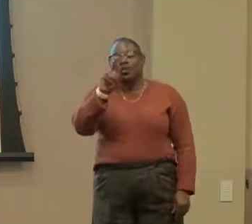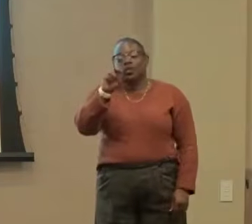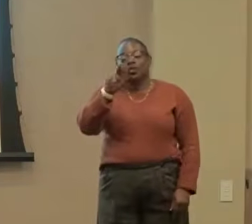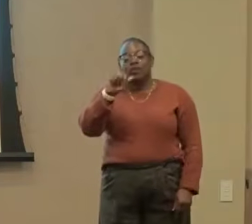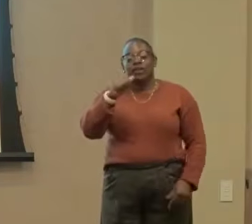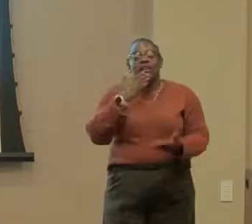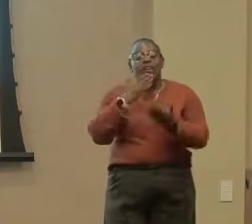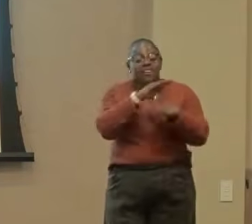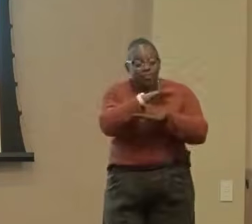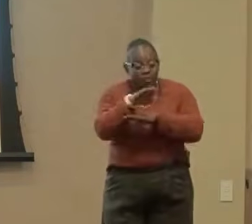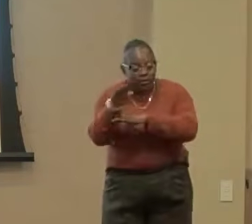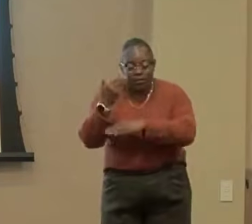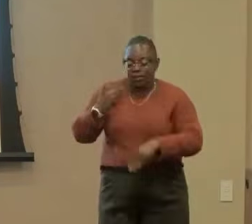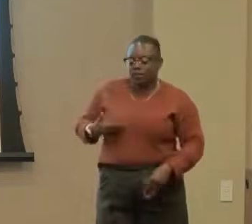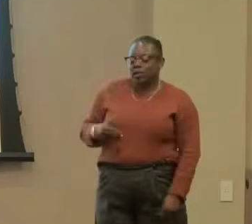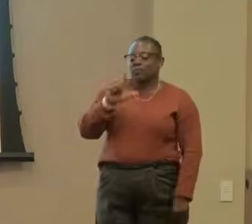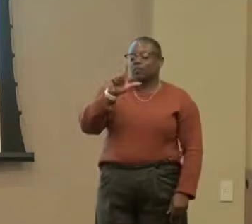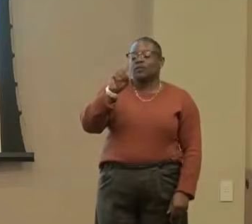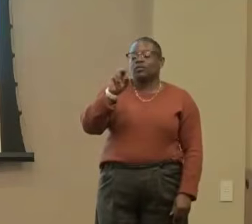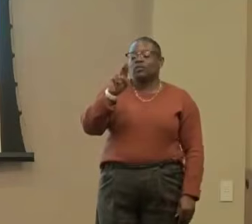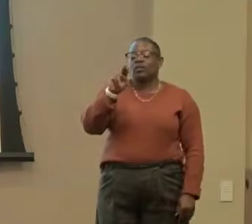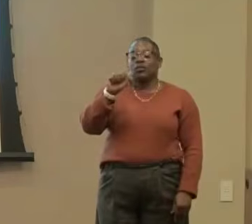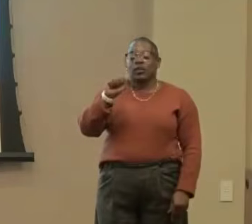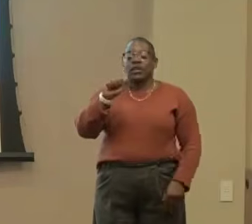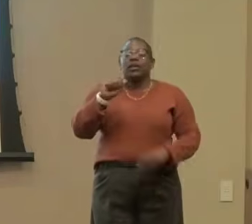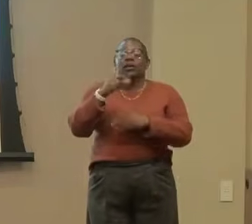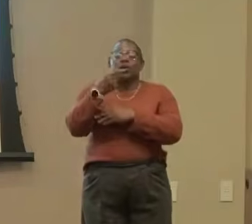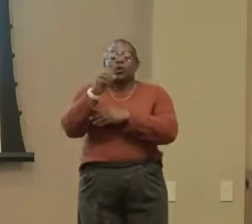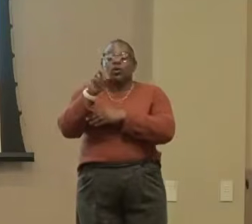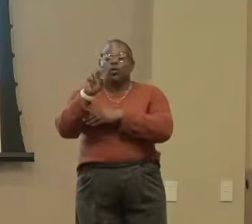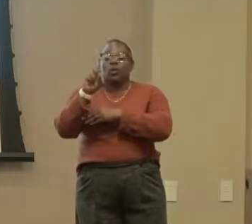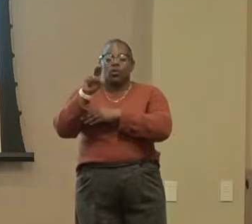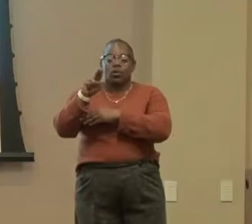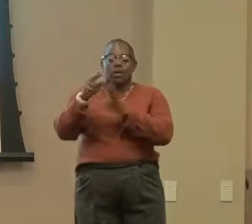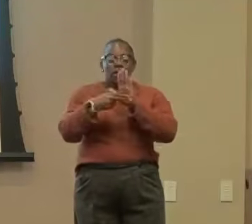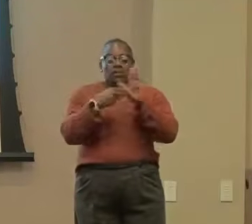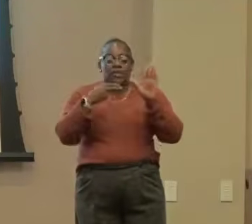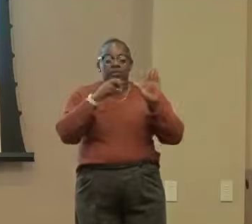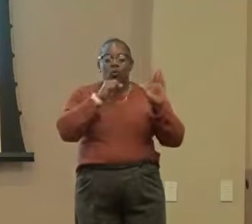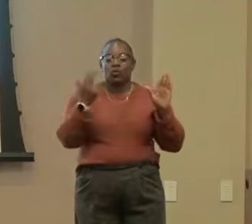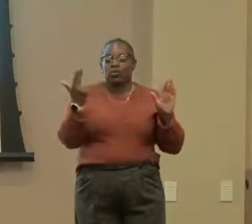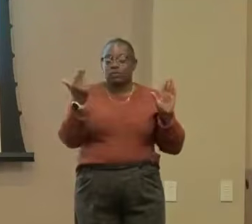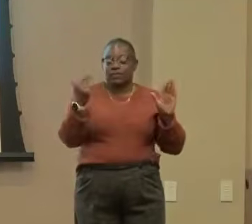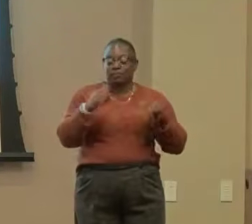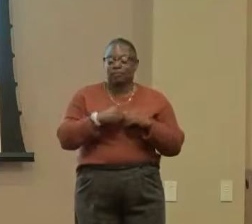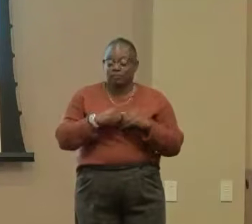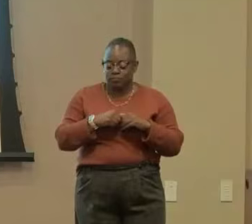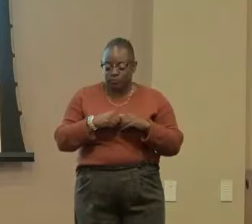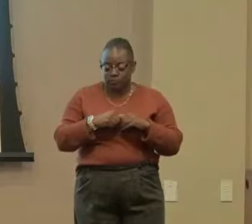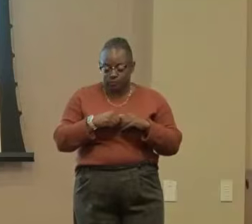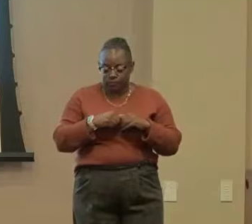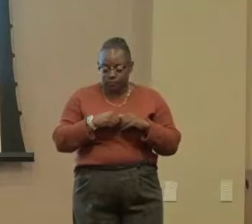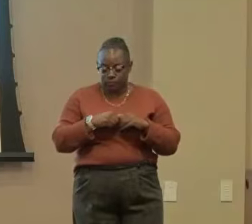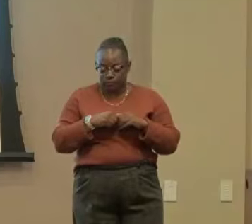Hi, good afternoon, everyone. My name is Lorena Gordon. I was diagnosed with lupus at the age of 13. And